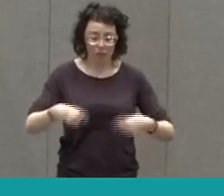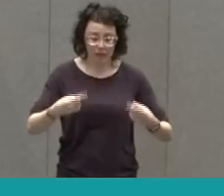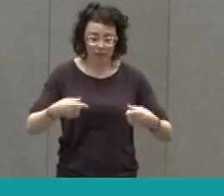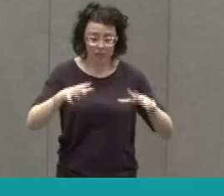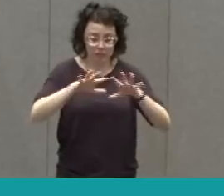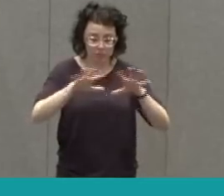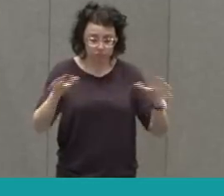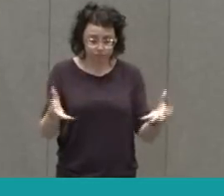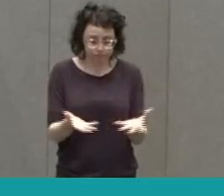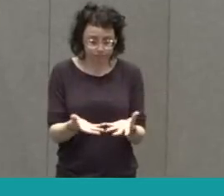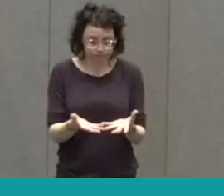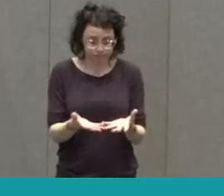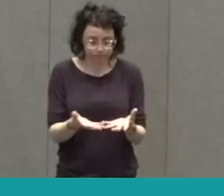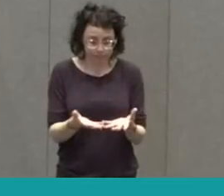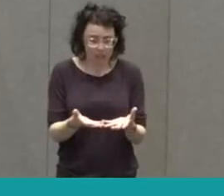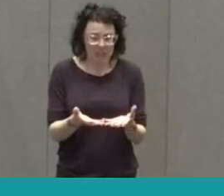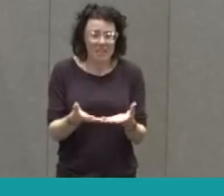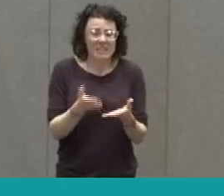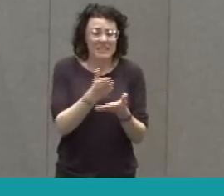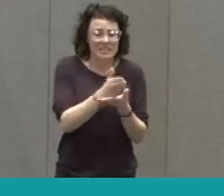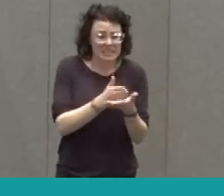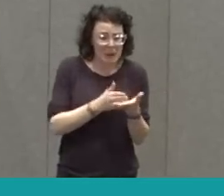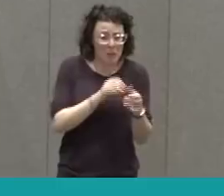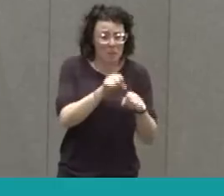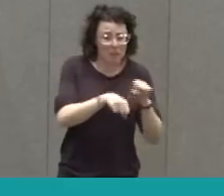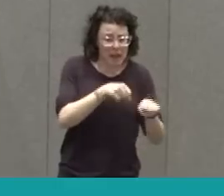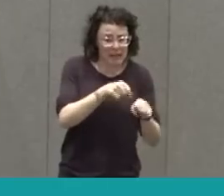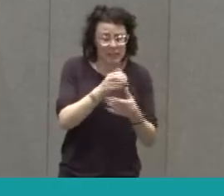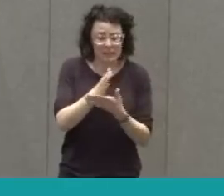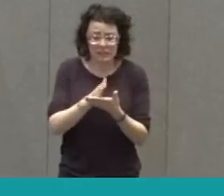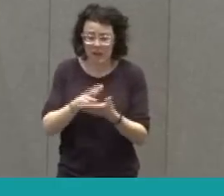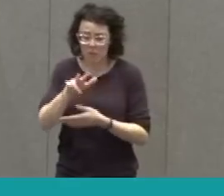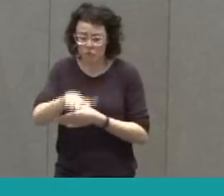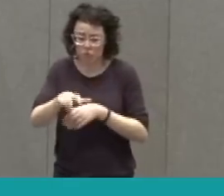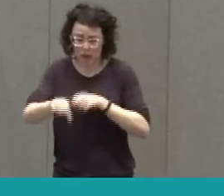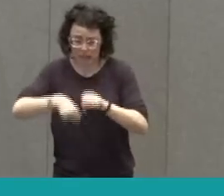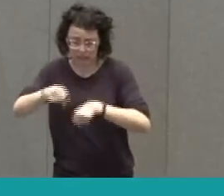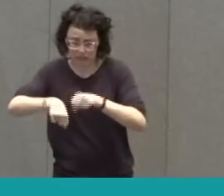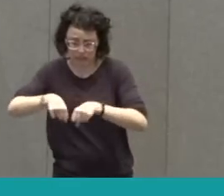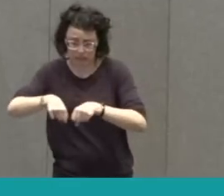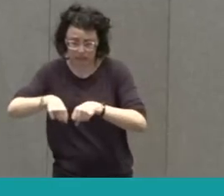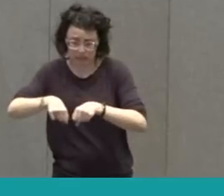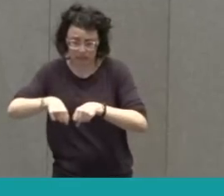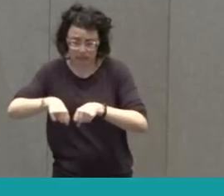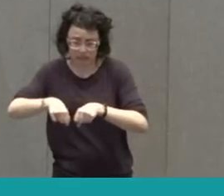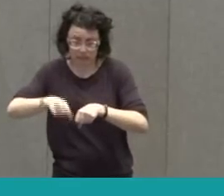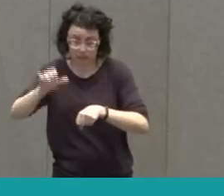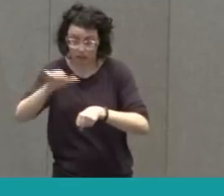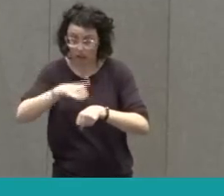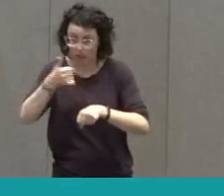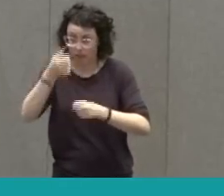of information do we need to know? And I'll tell you right now, a lot of us skip over that piece of information.